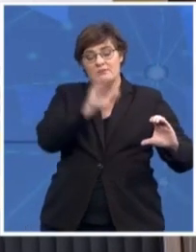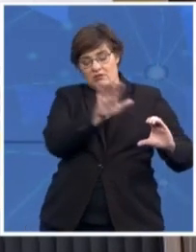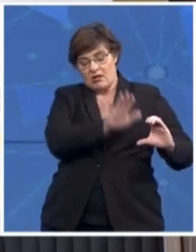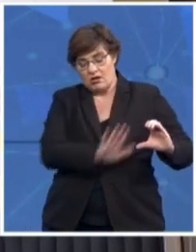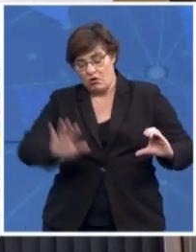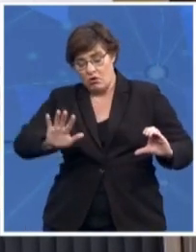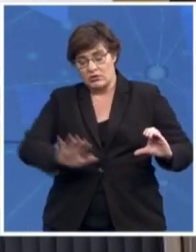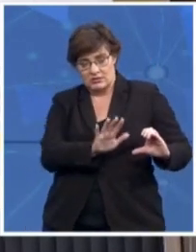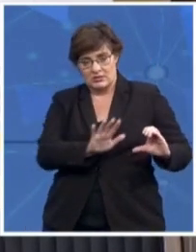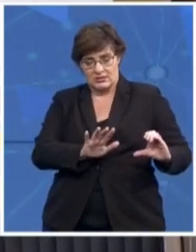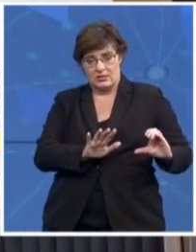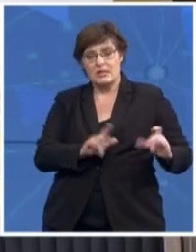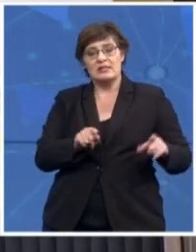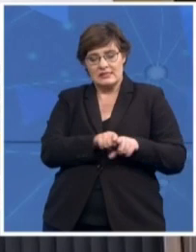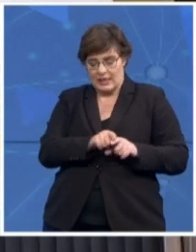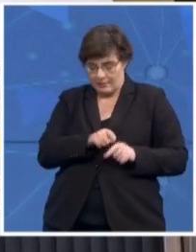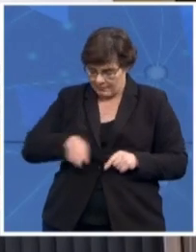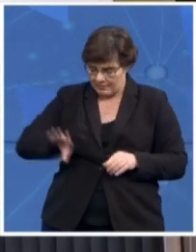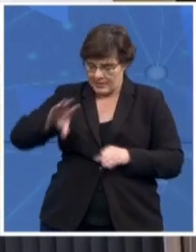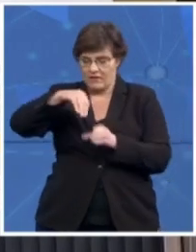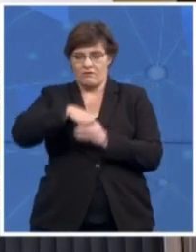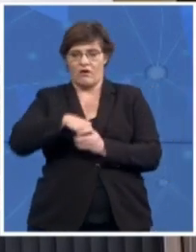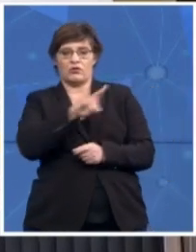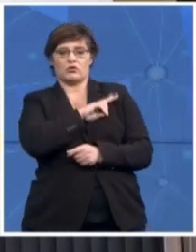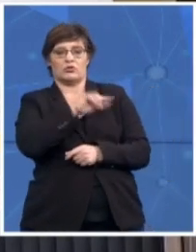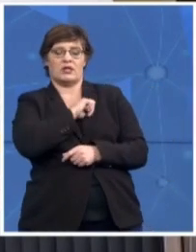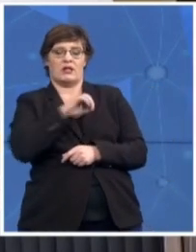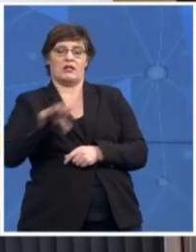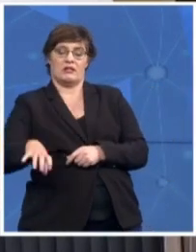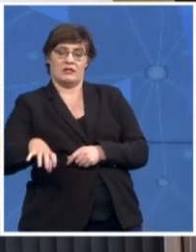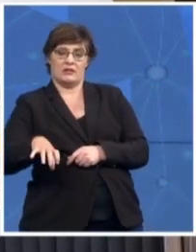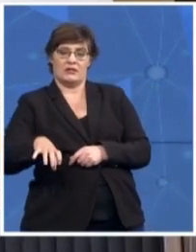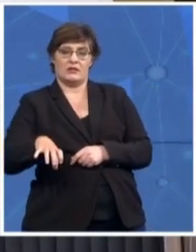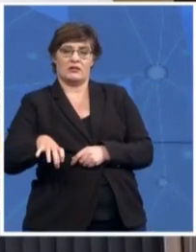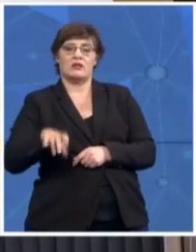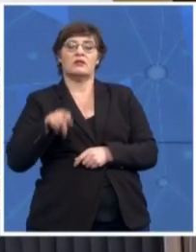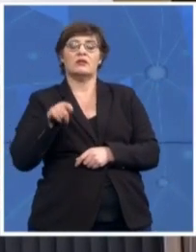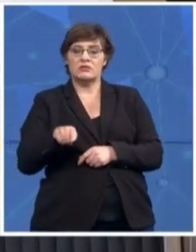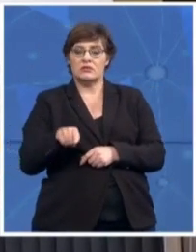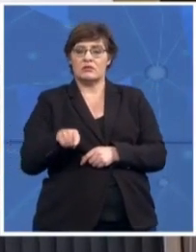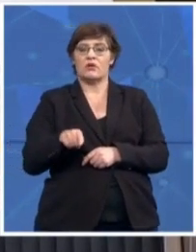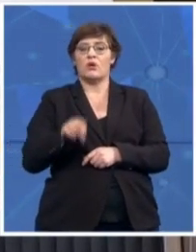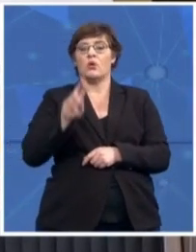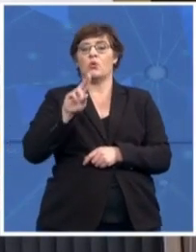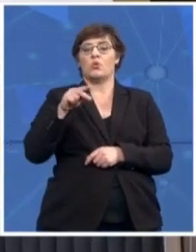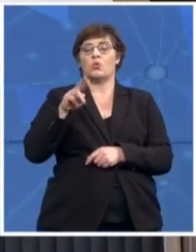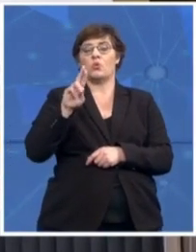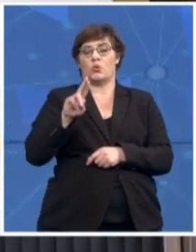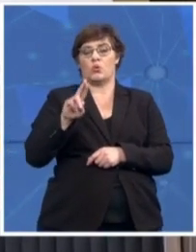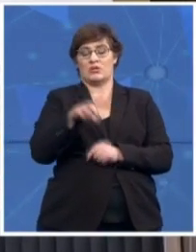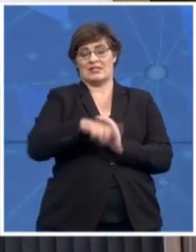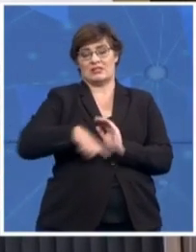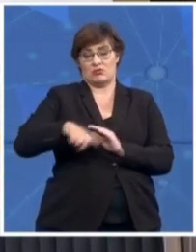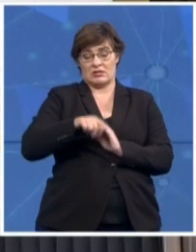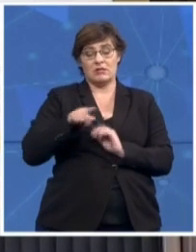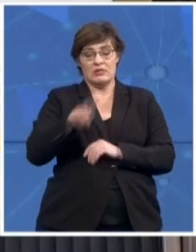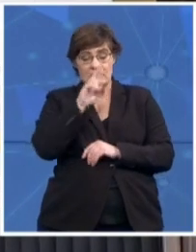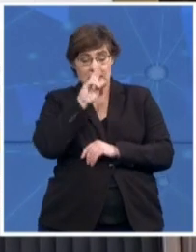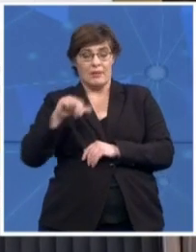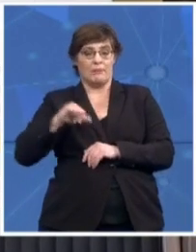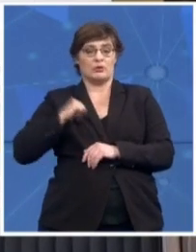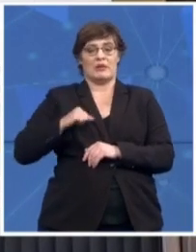we're coming to from now, it's Port Shepstone in the Ugu district, and we're going to be seeing those municipalities, several mayors from